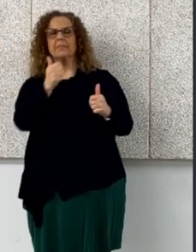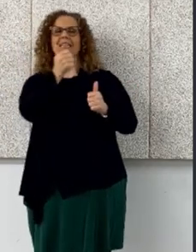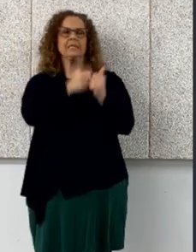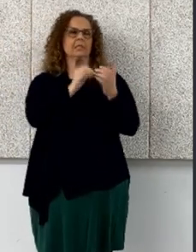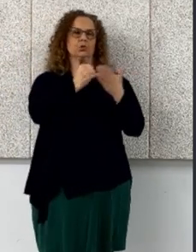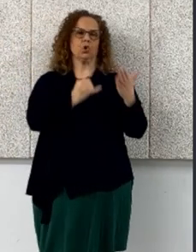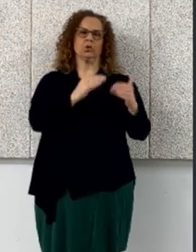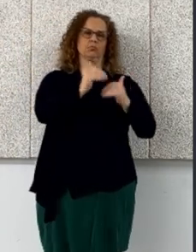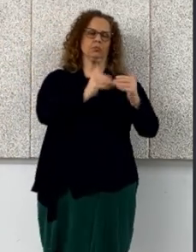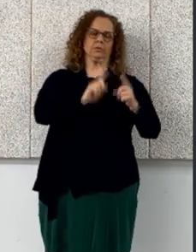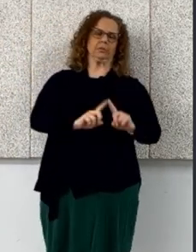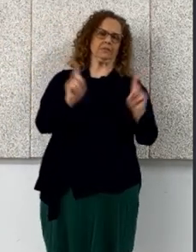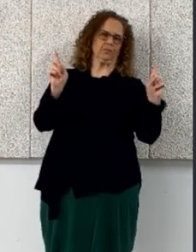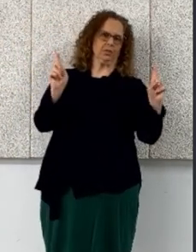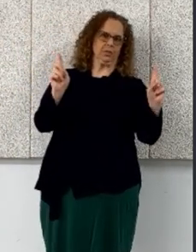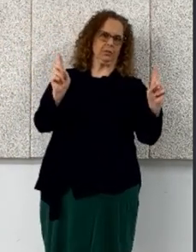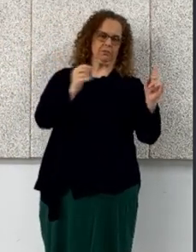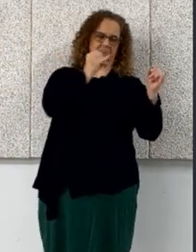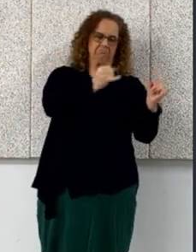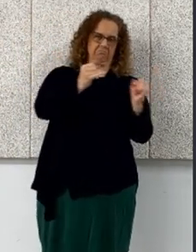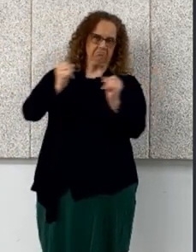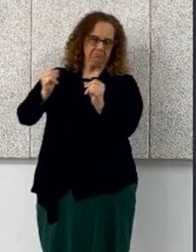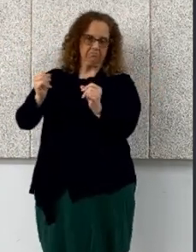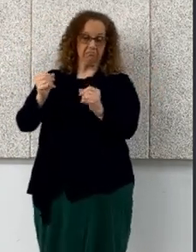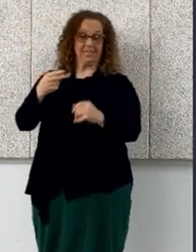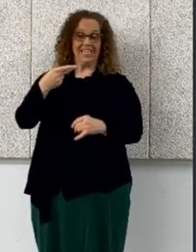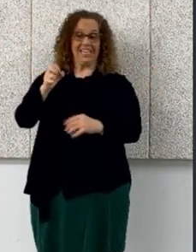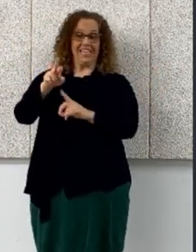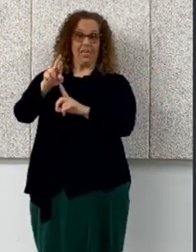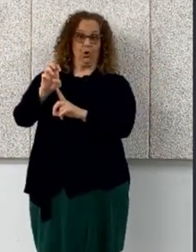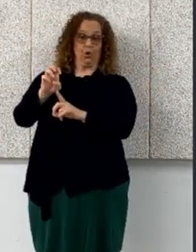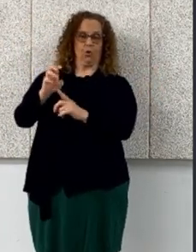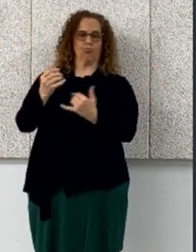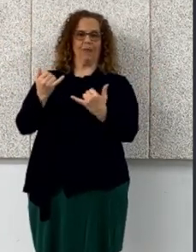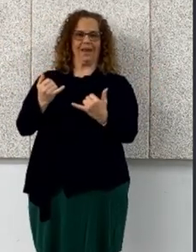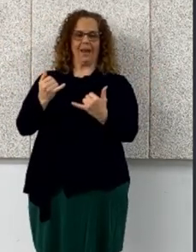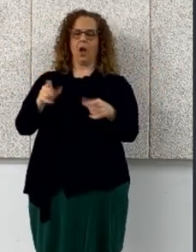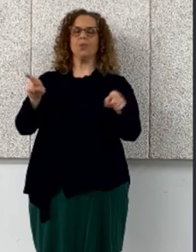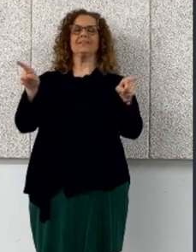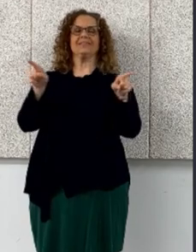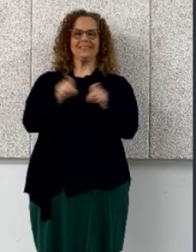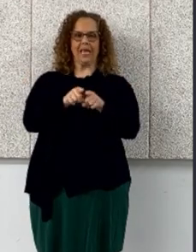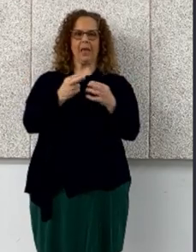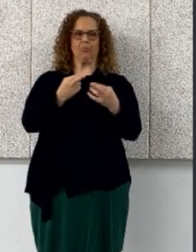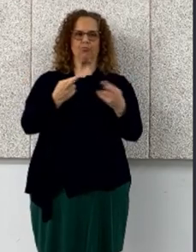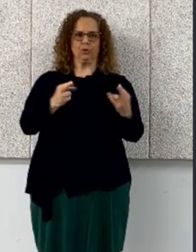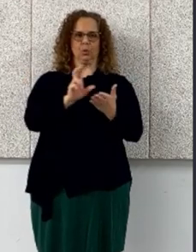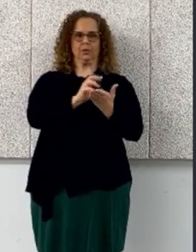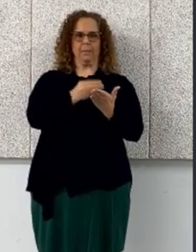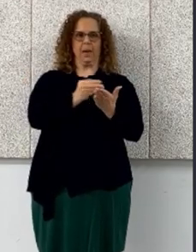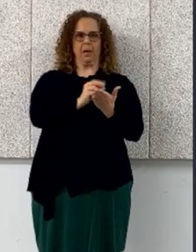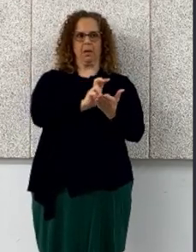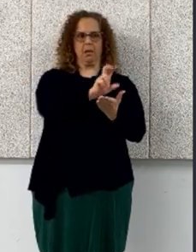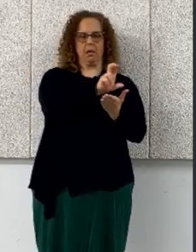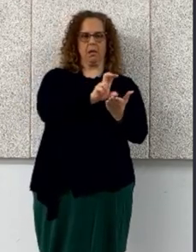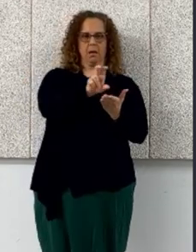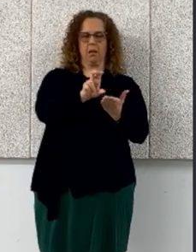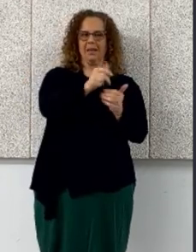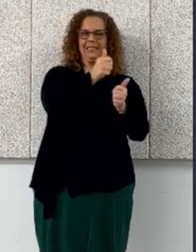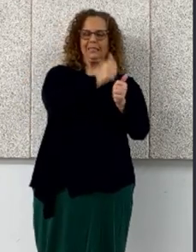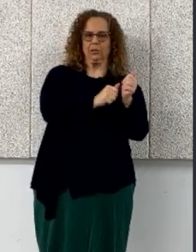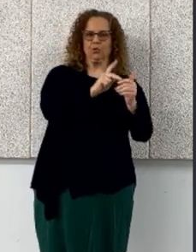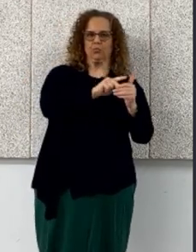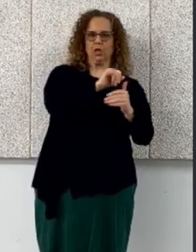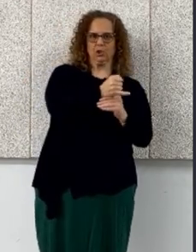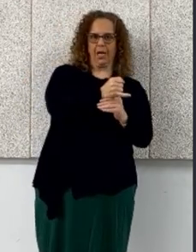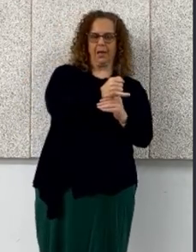and here, right now, puts the same resource into each project, and then we partner with the artist to develop what